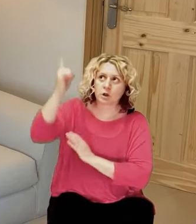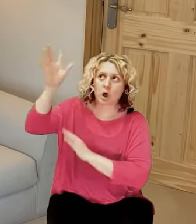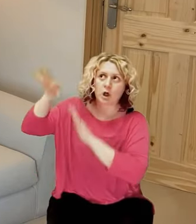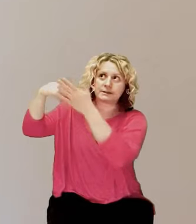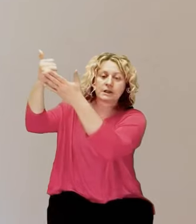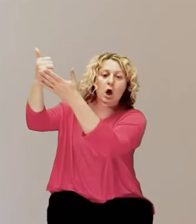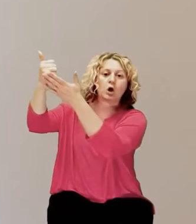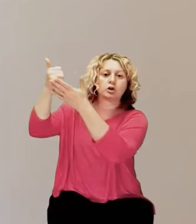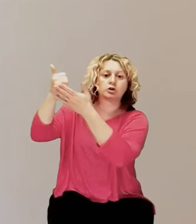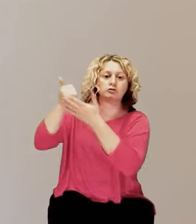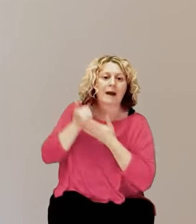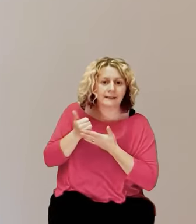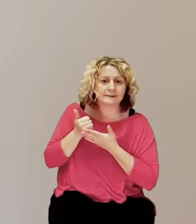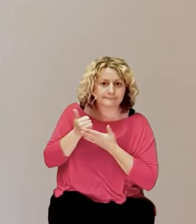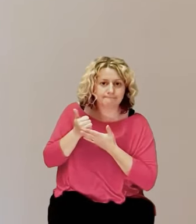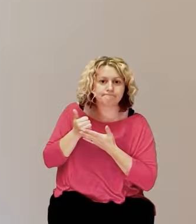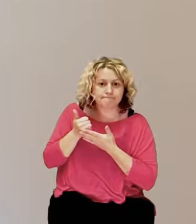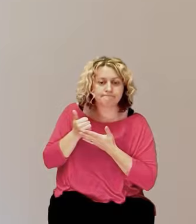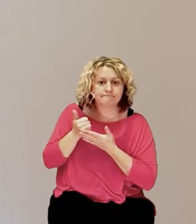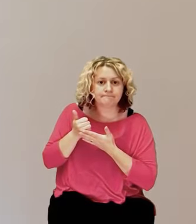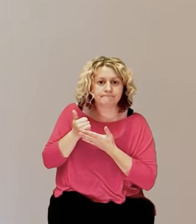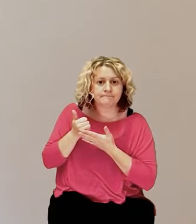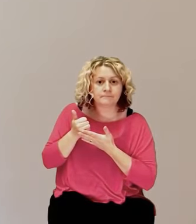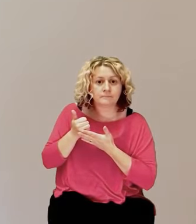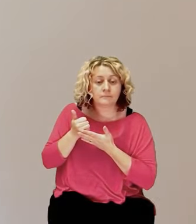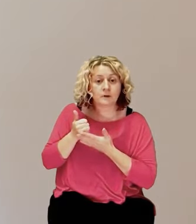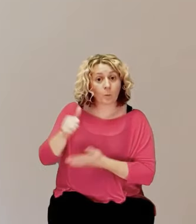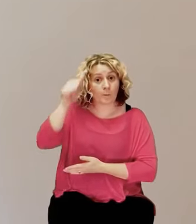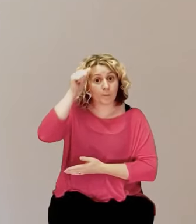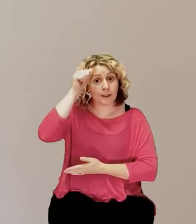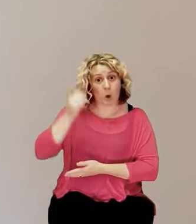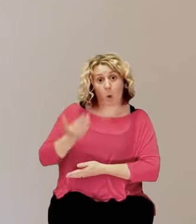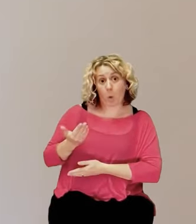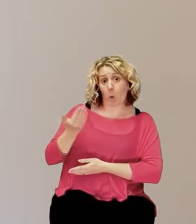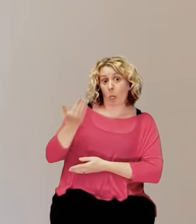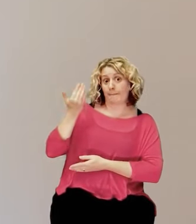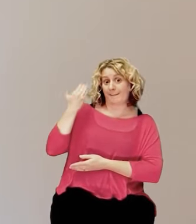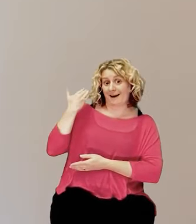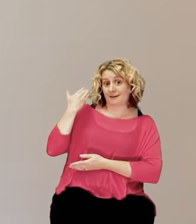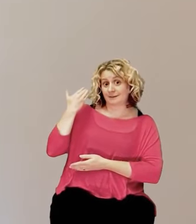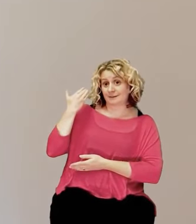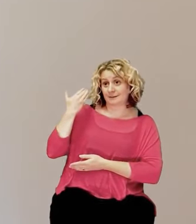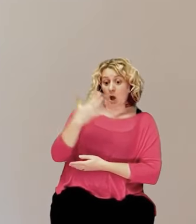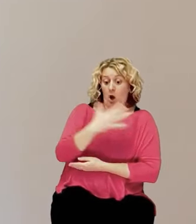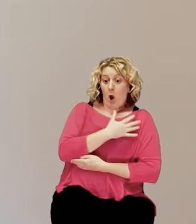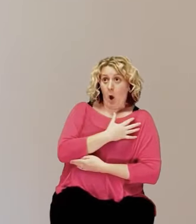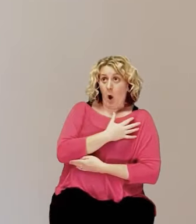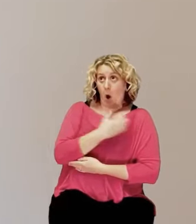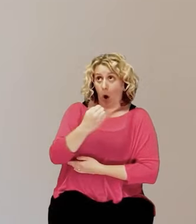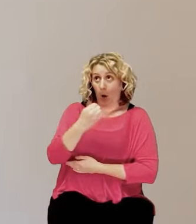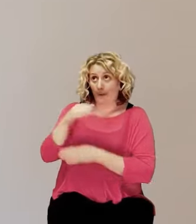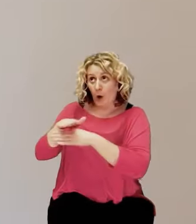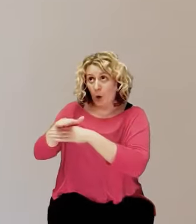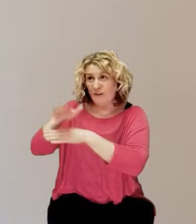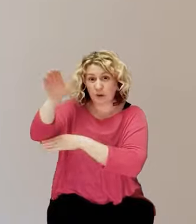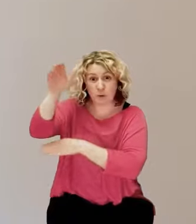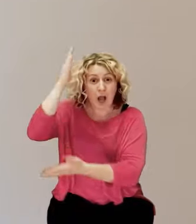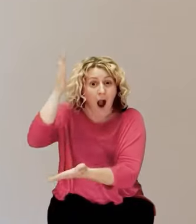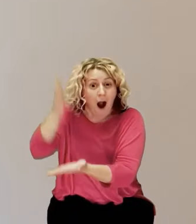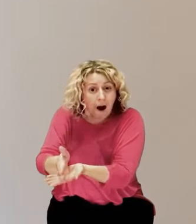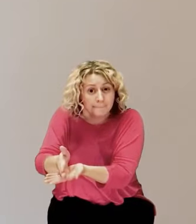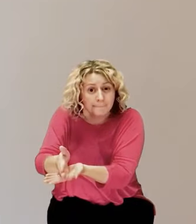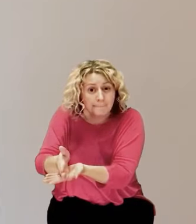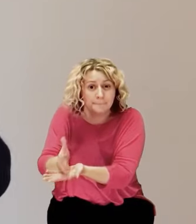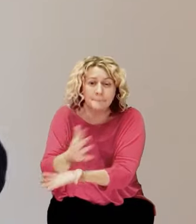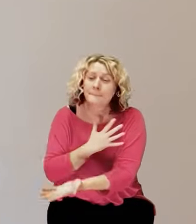age, right now. If we know the past and we have hope for the future, a certain hope